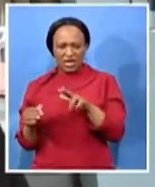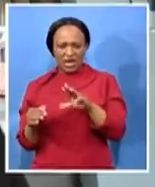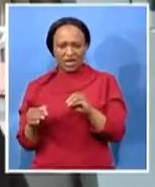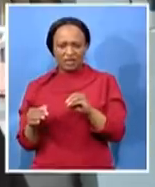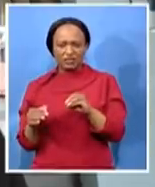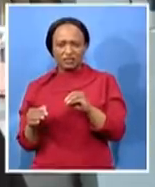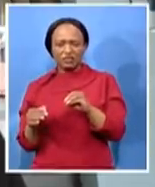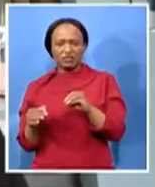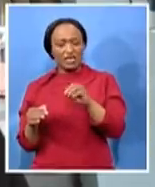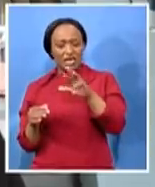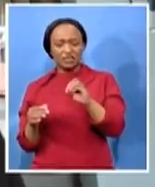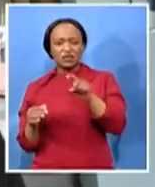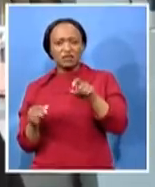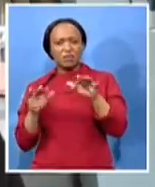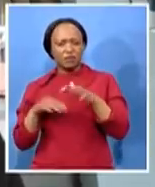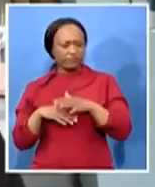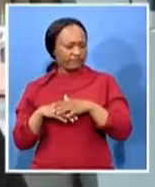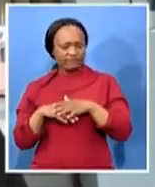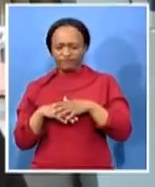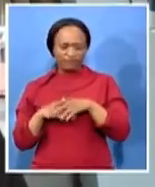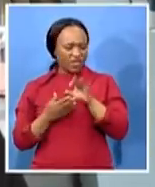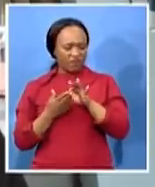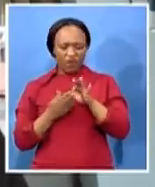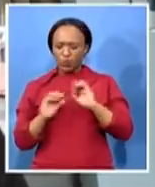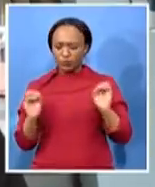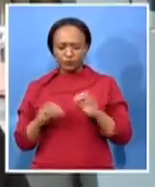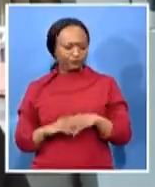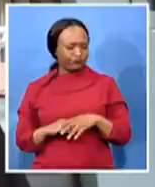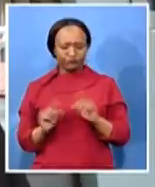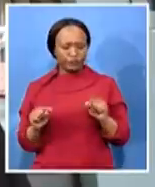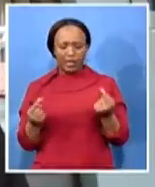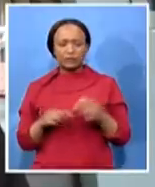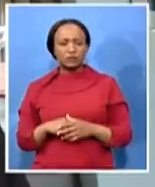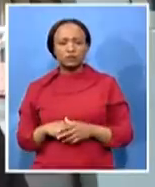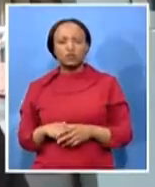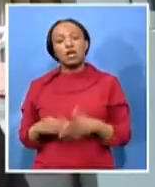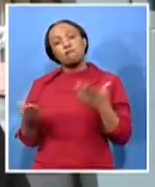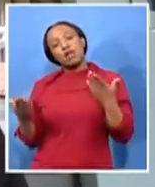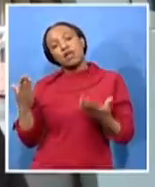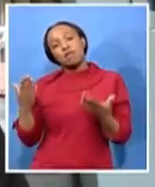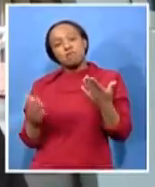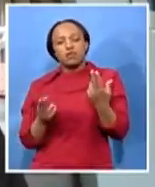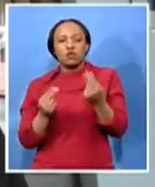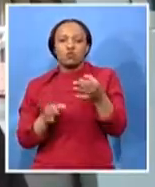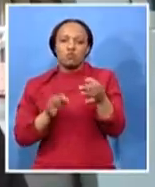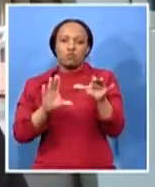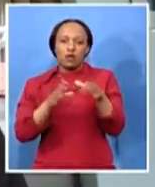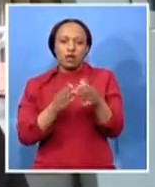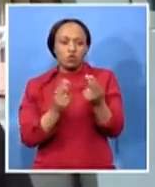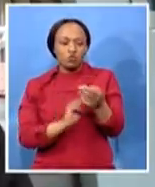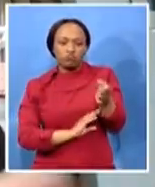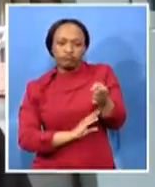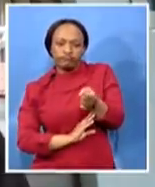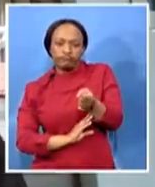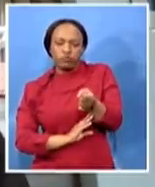Maybe it's time somebody comes into the fray and put up a party or a program